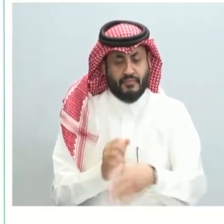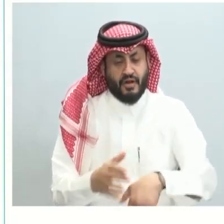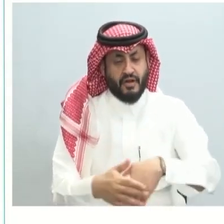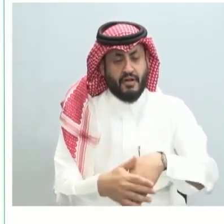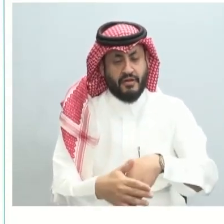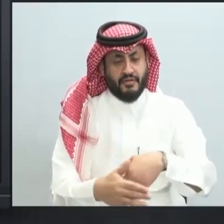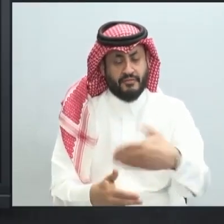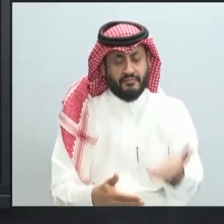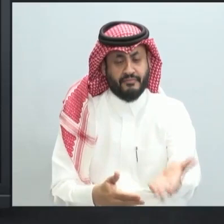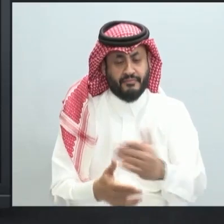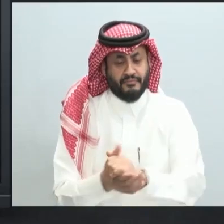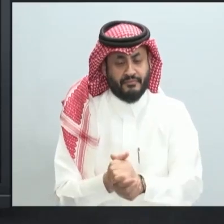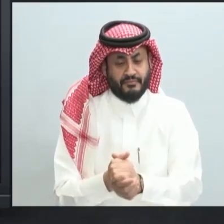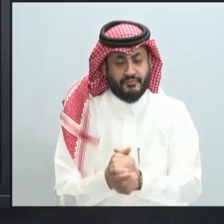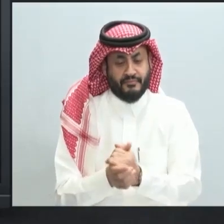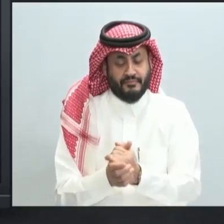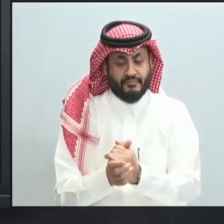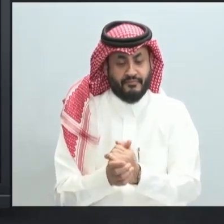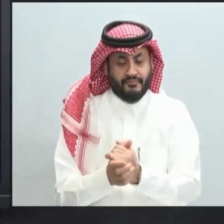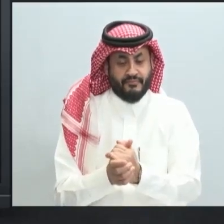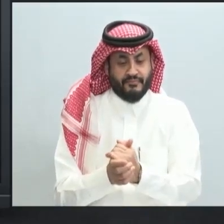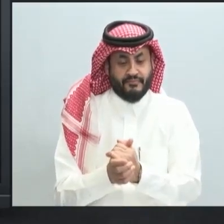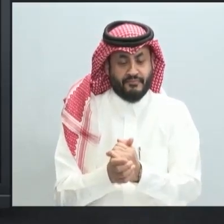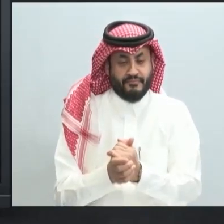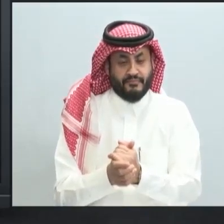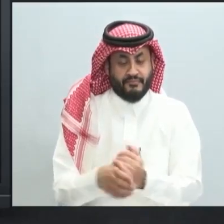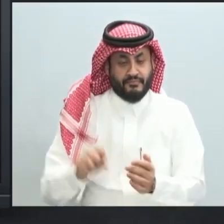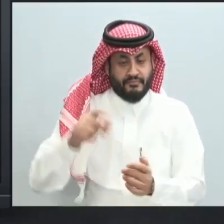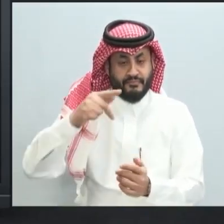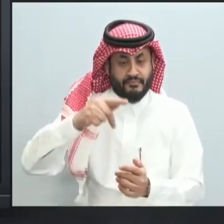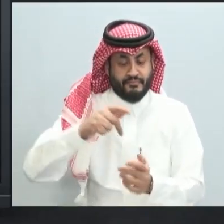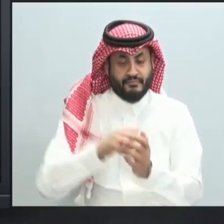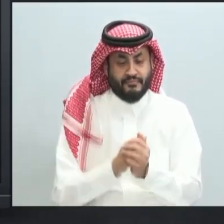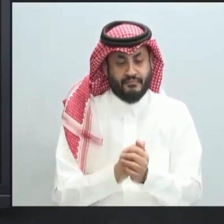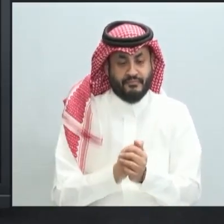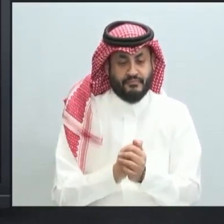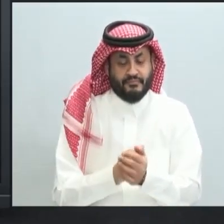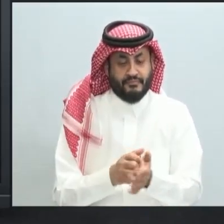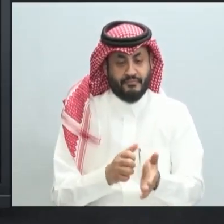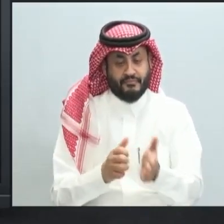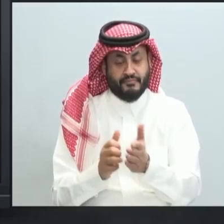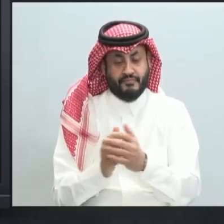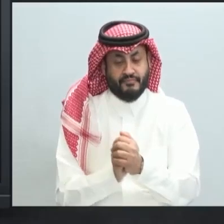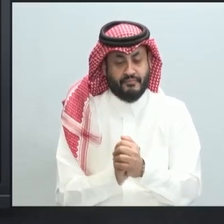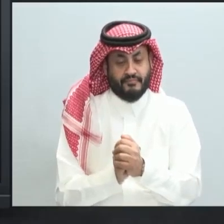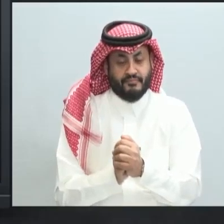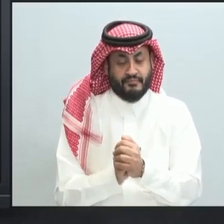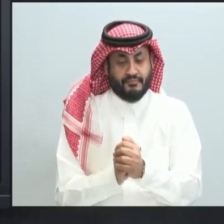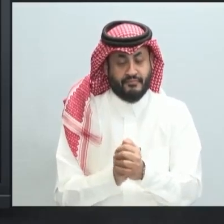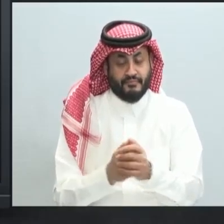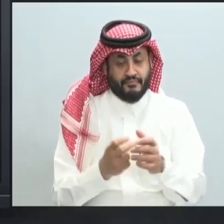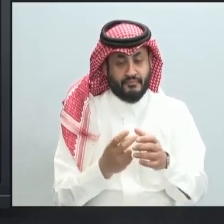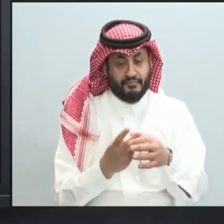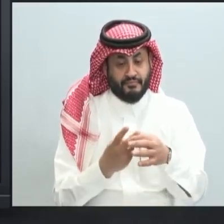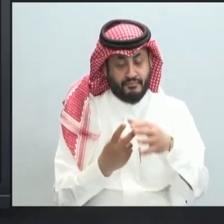we have our second word, which is sport. Now, after we finish the first